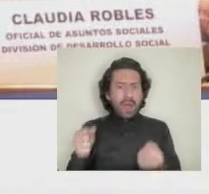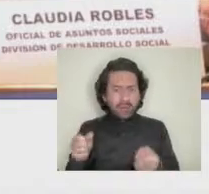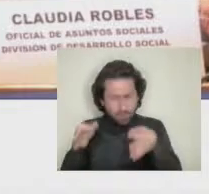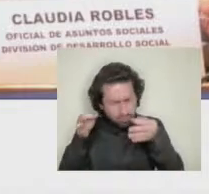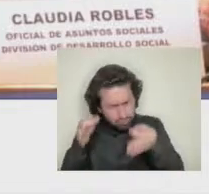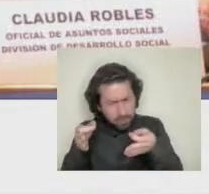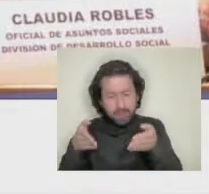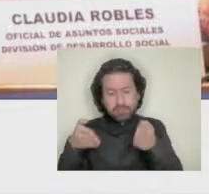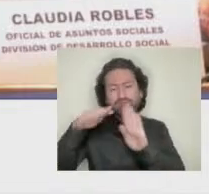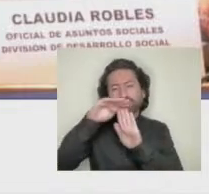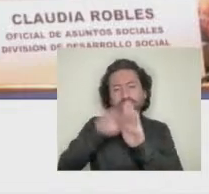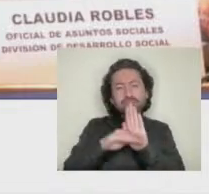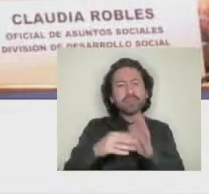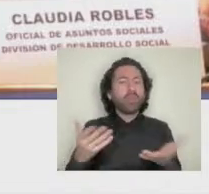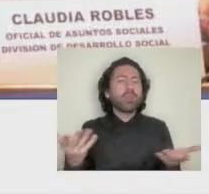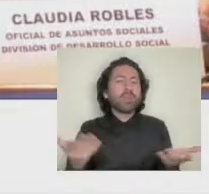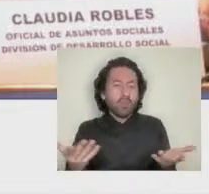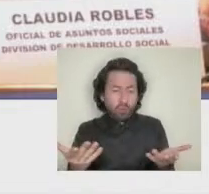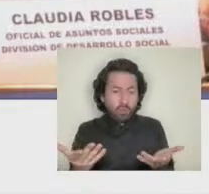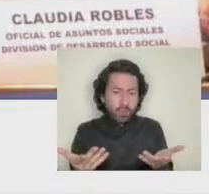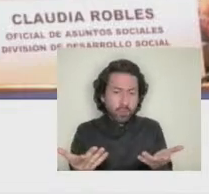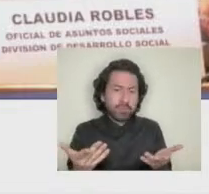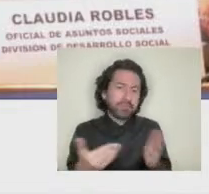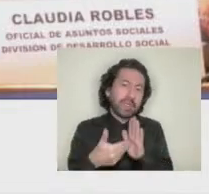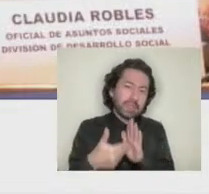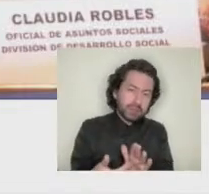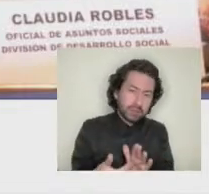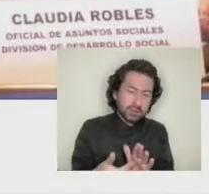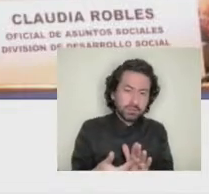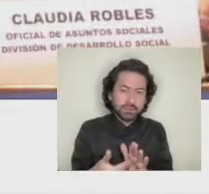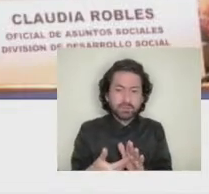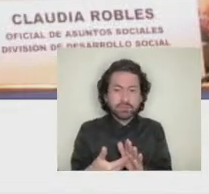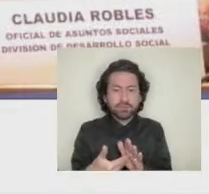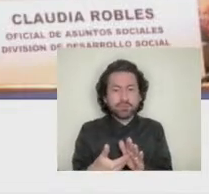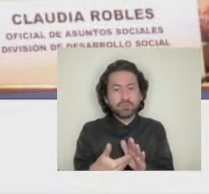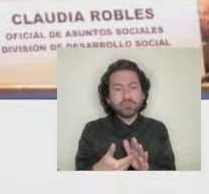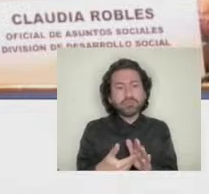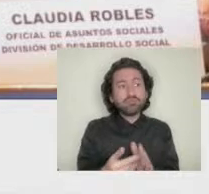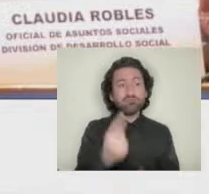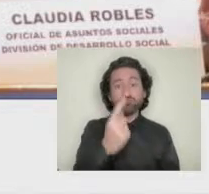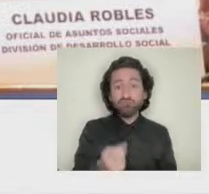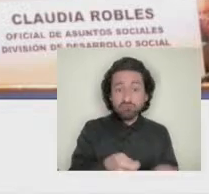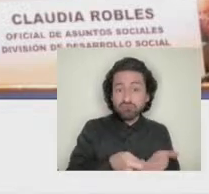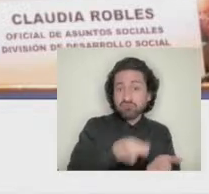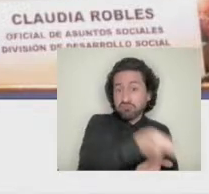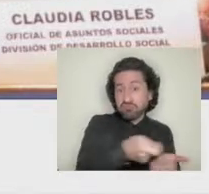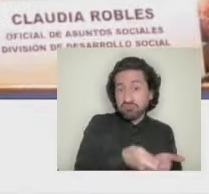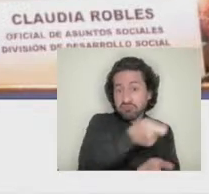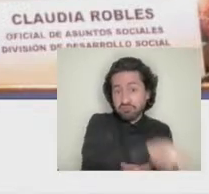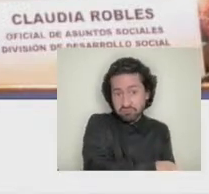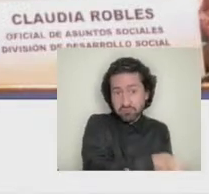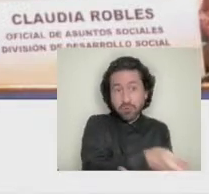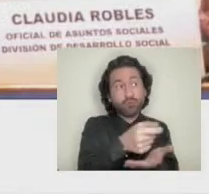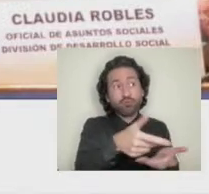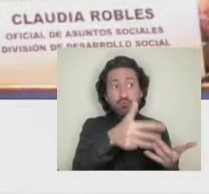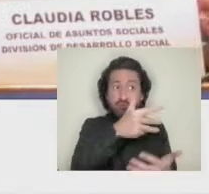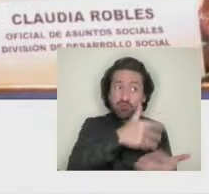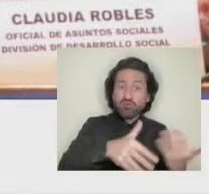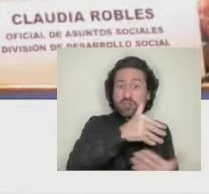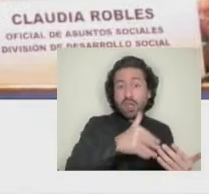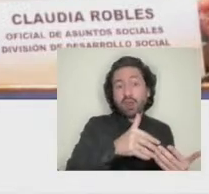specific measures that have been adopted in the design. For example, the incorporation of a single social